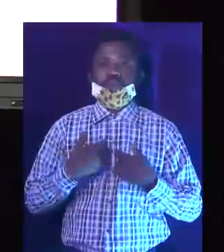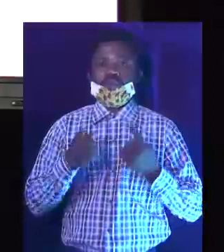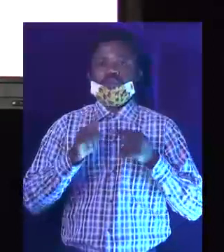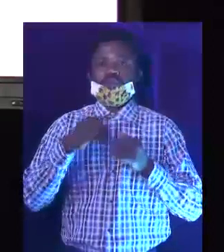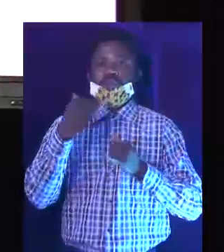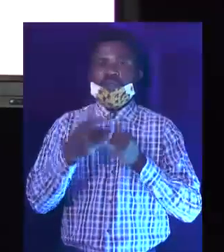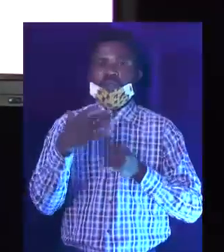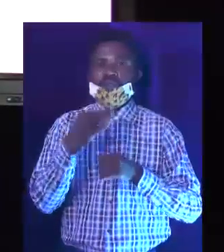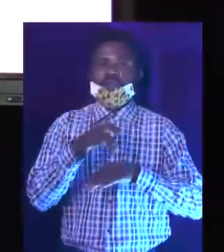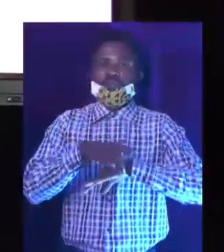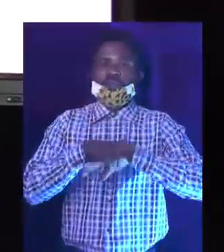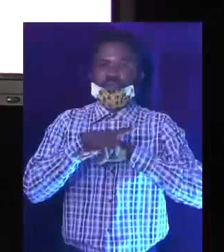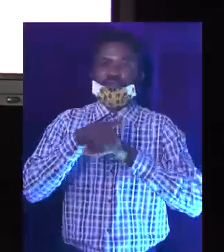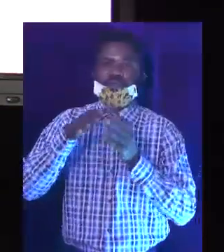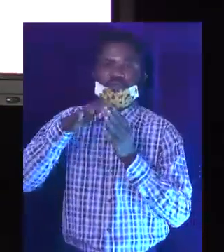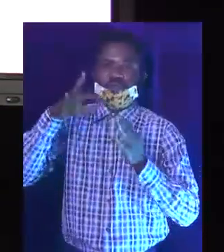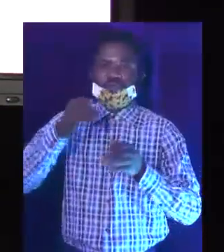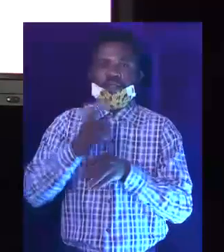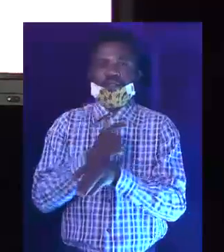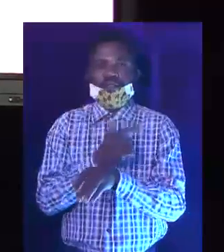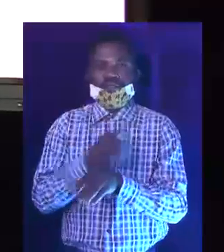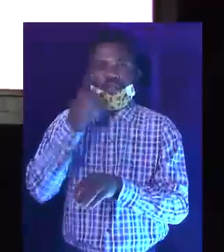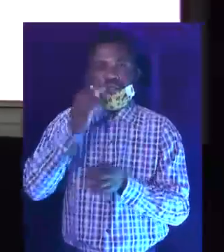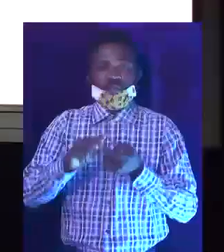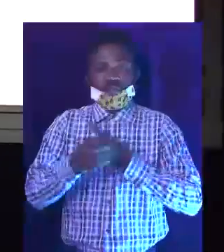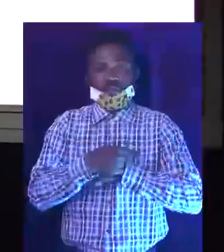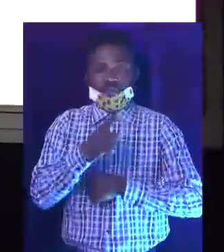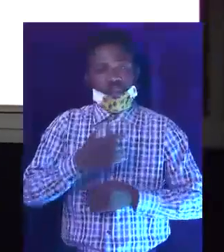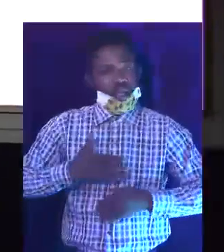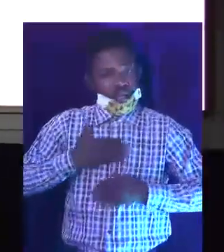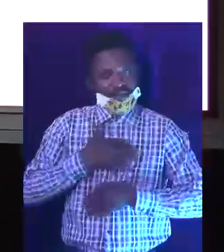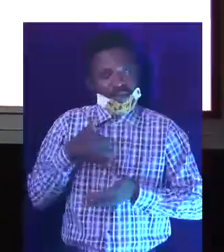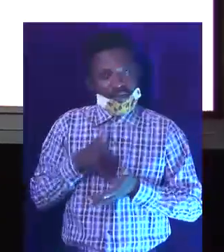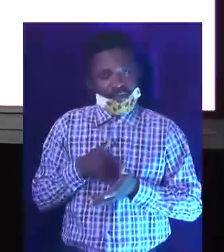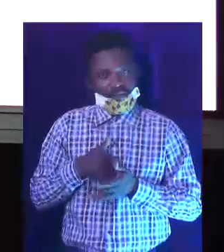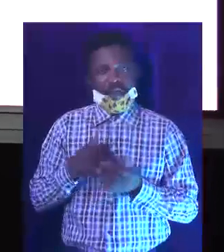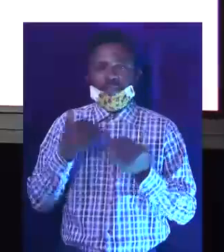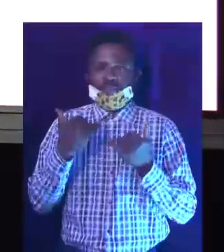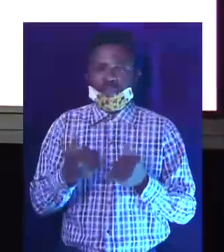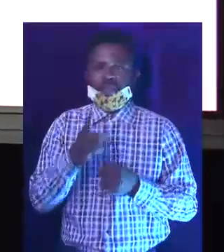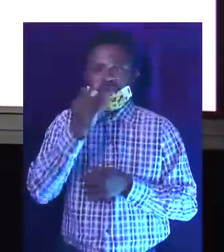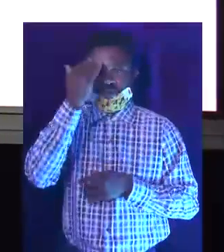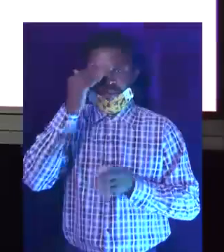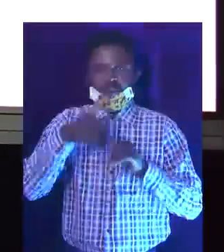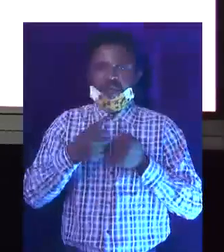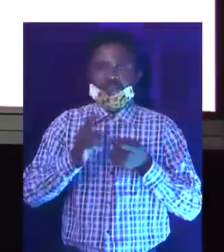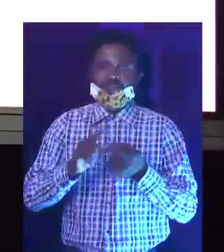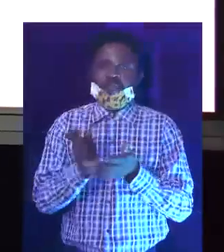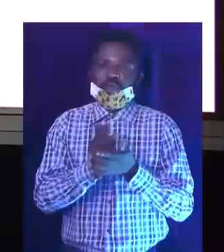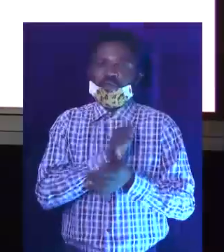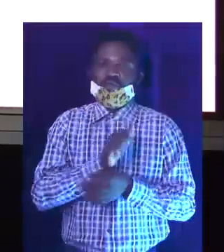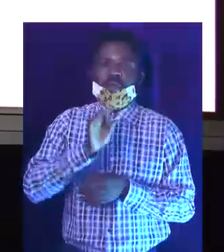We've come to the end of the English Studies lesson for today. Did you enjoy the lesson? Now you know how to write